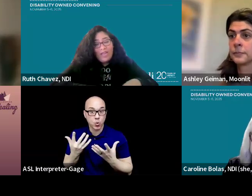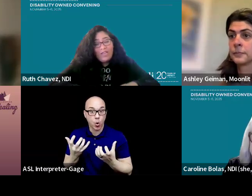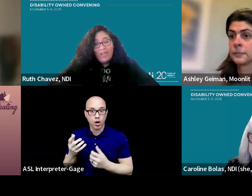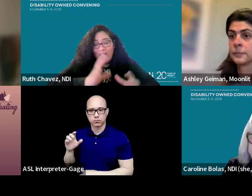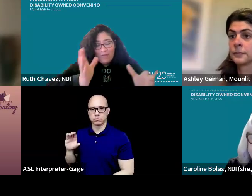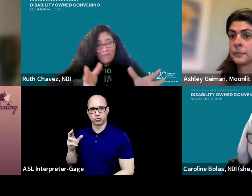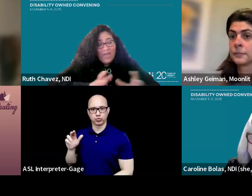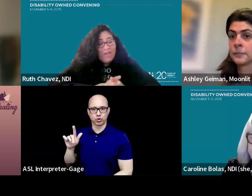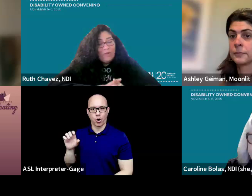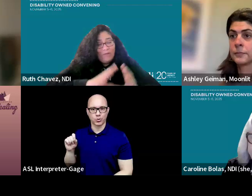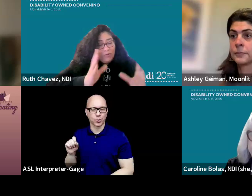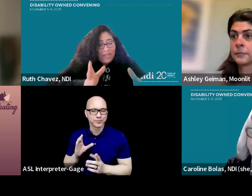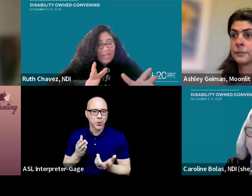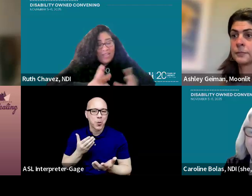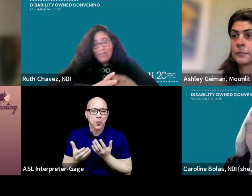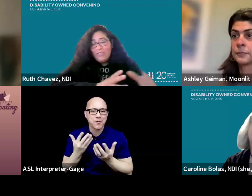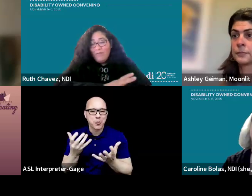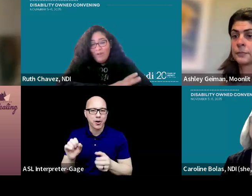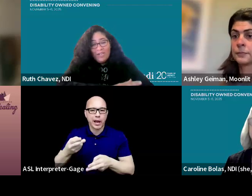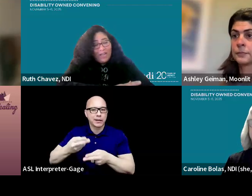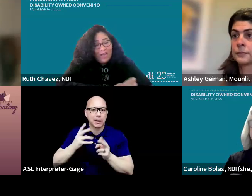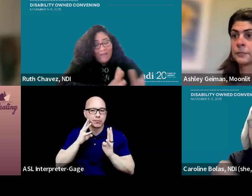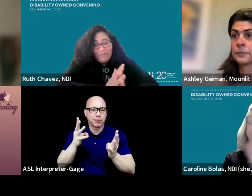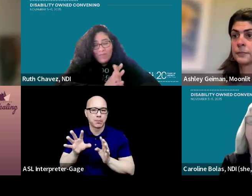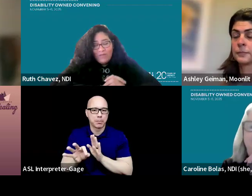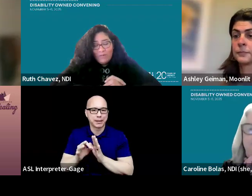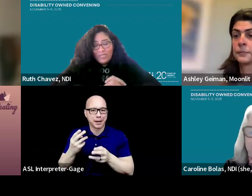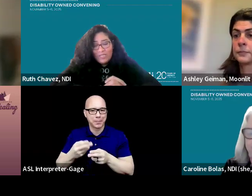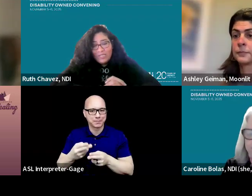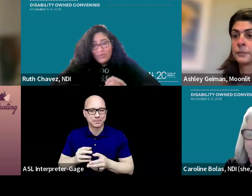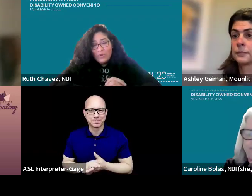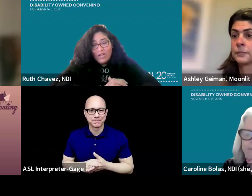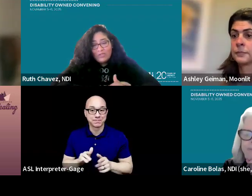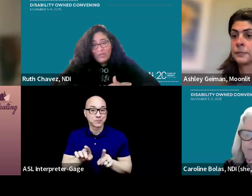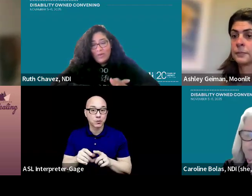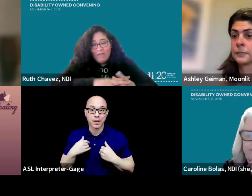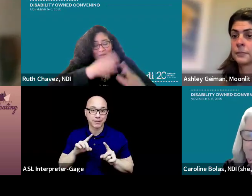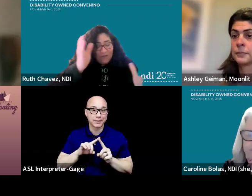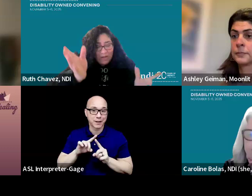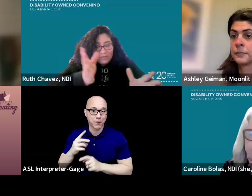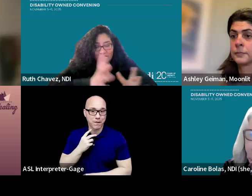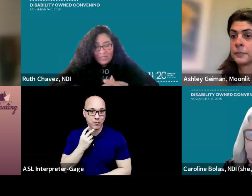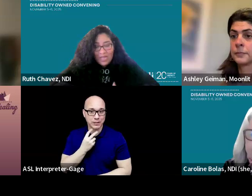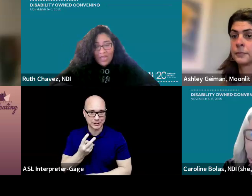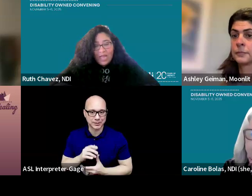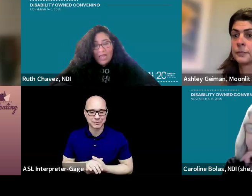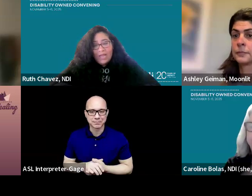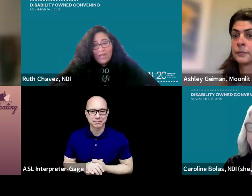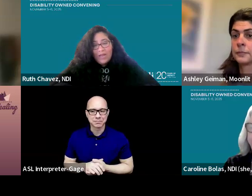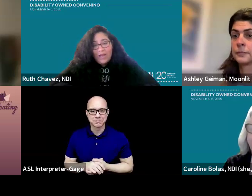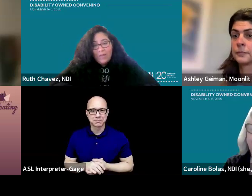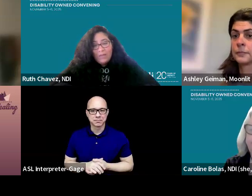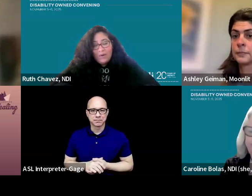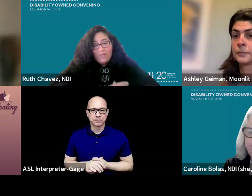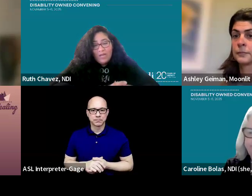own AI. You can name him whatever you like, and there's different voices as well. So you have different options,